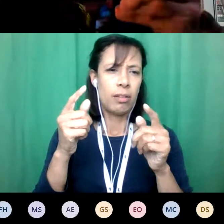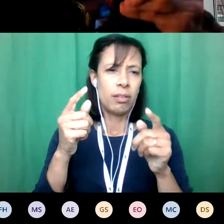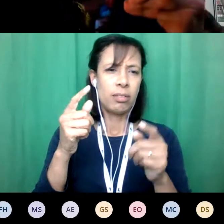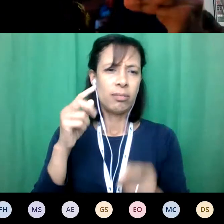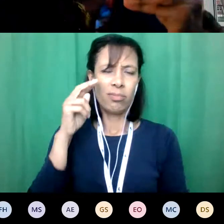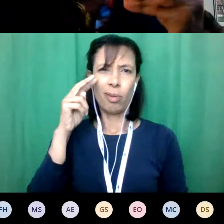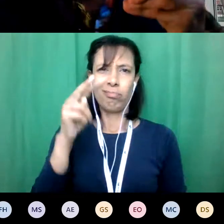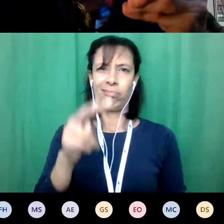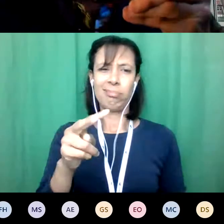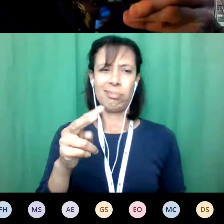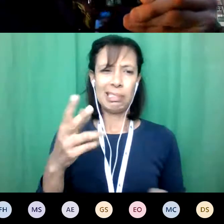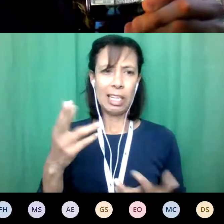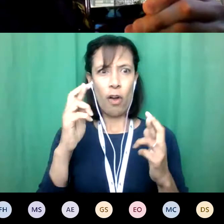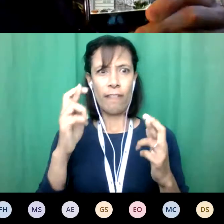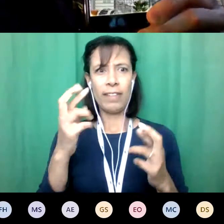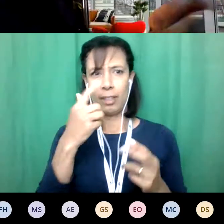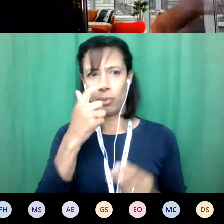phone.